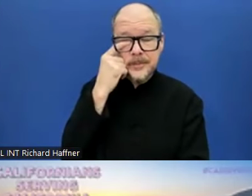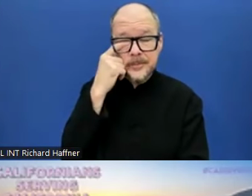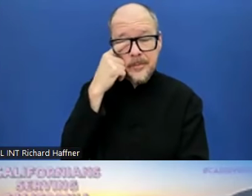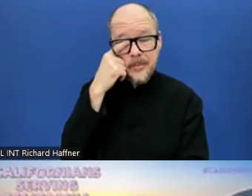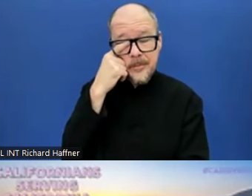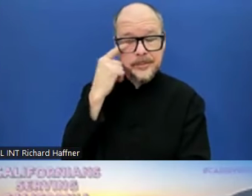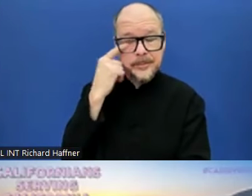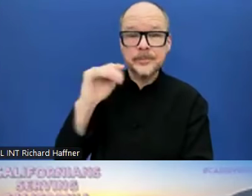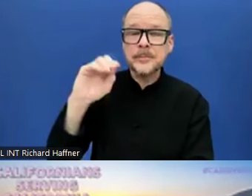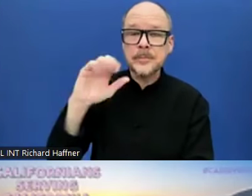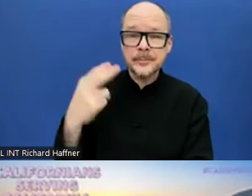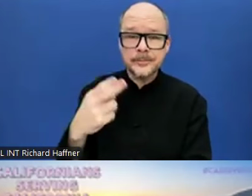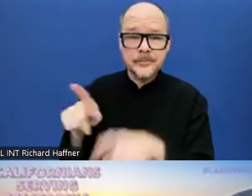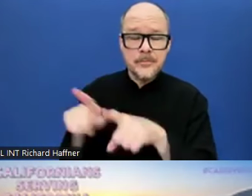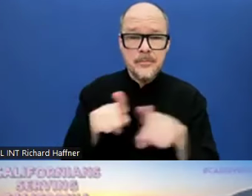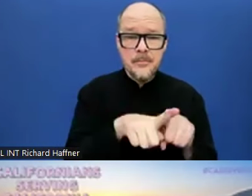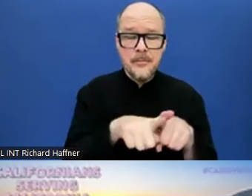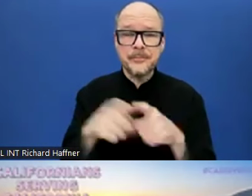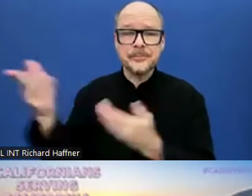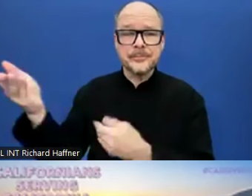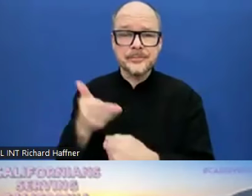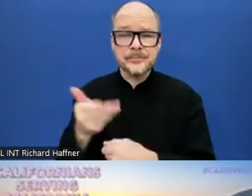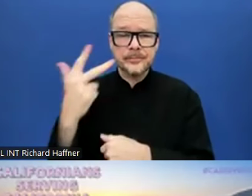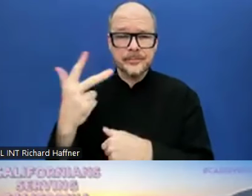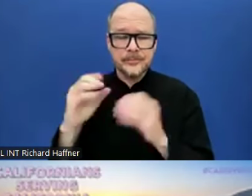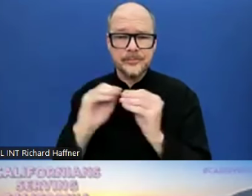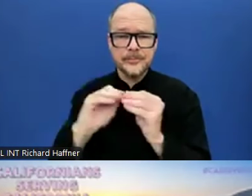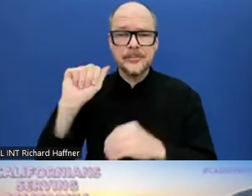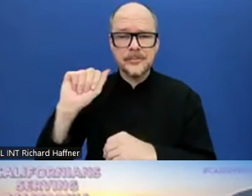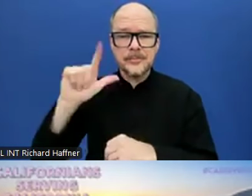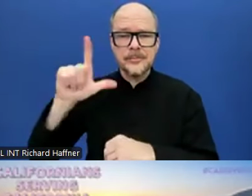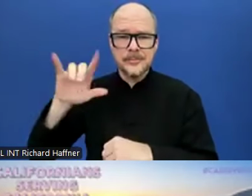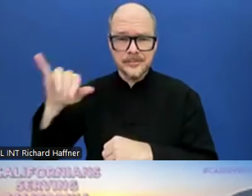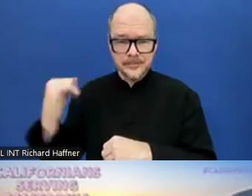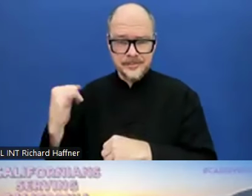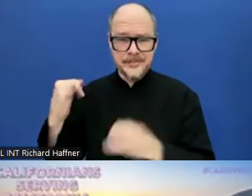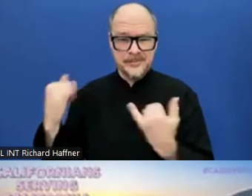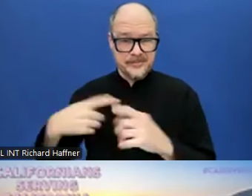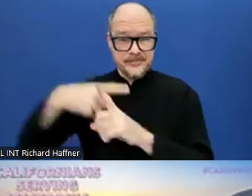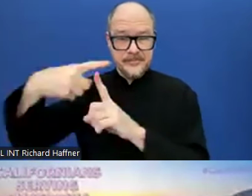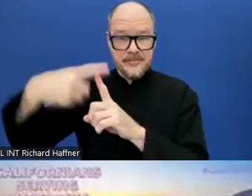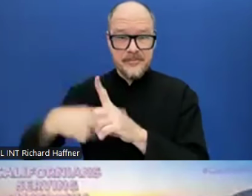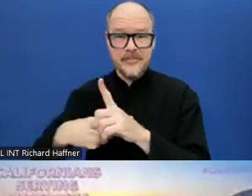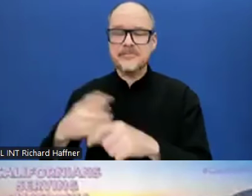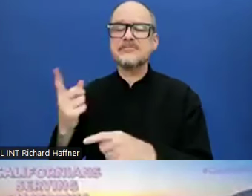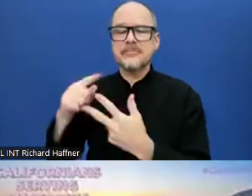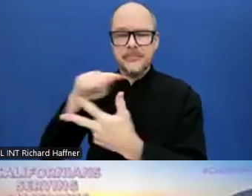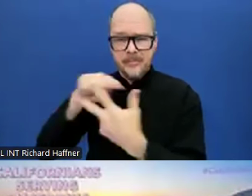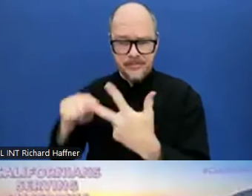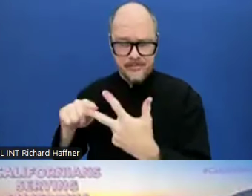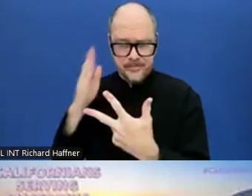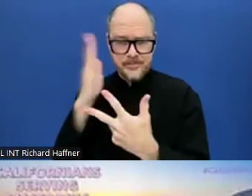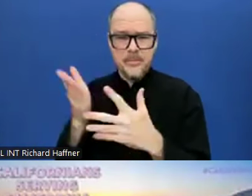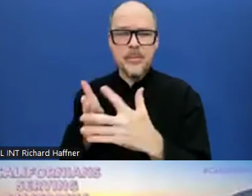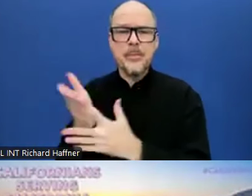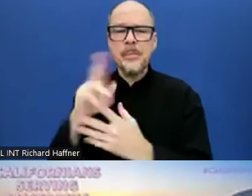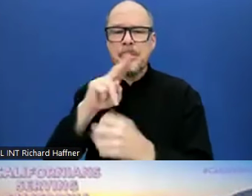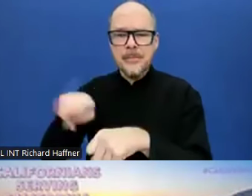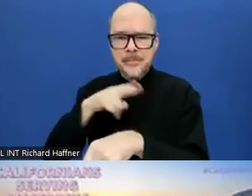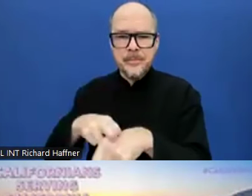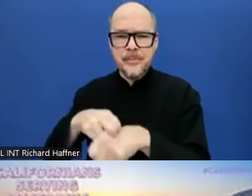OAH is also bringing on three additional administrative law judges in the next month who will go through the National Judicial